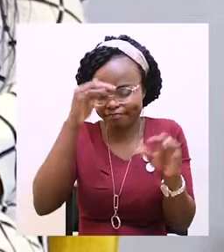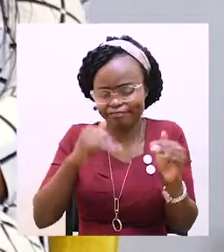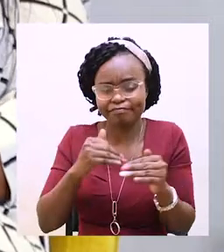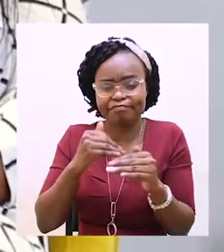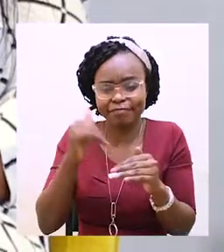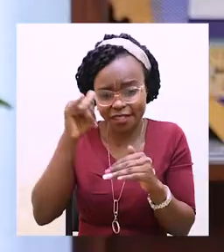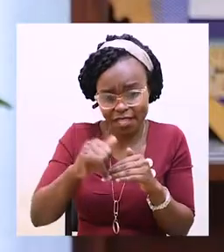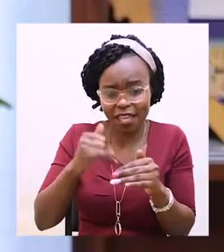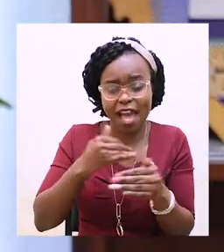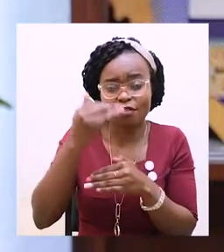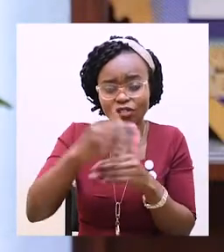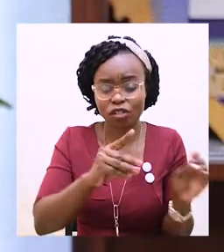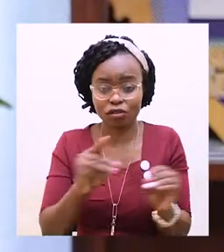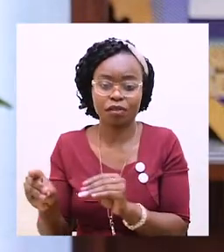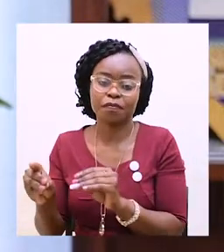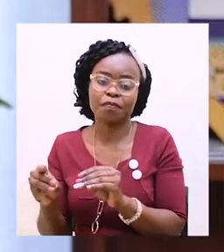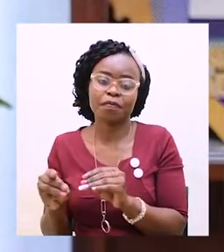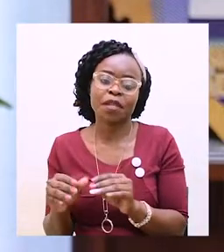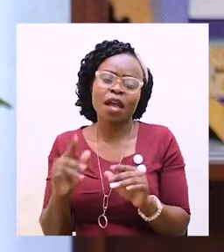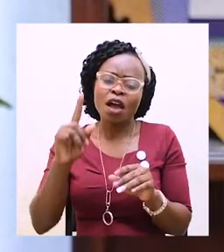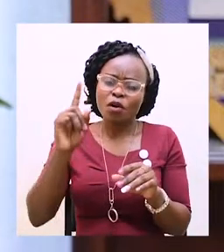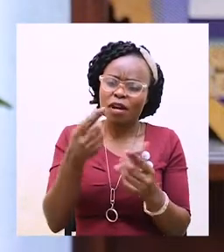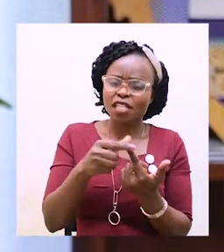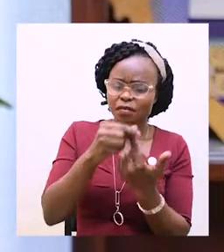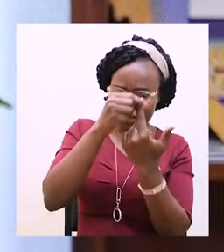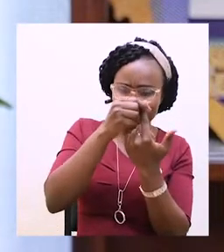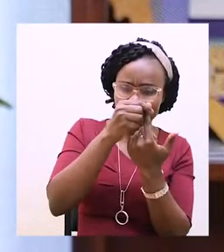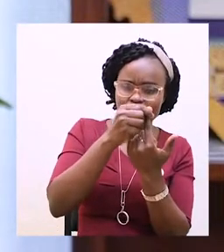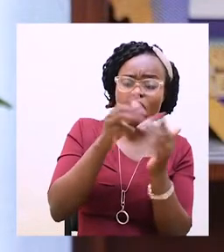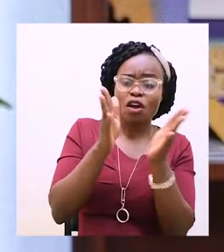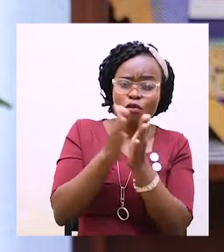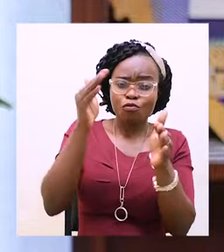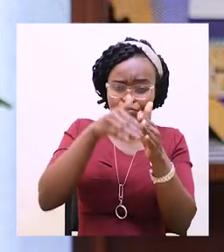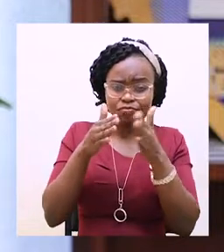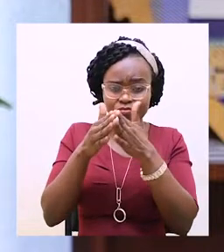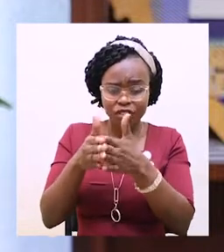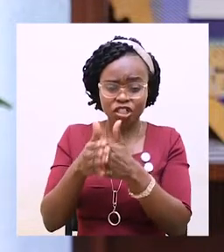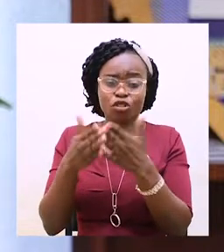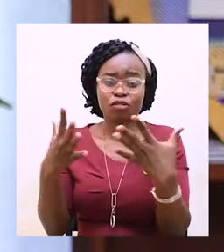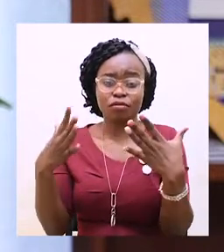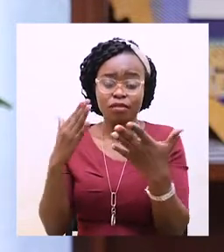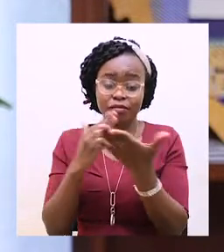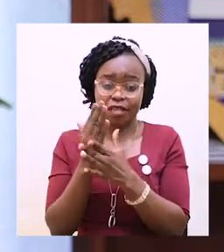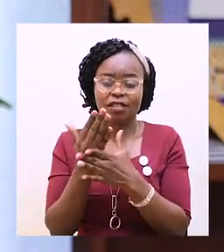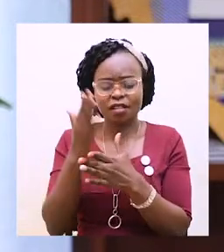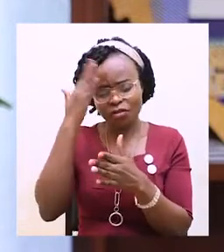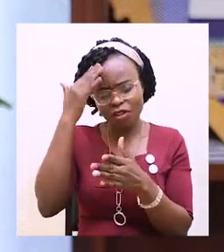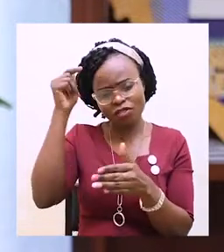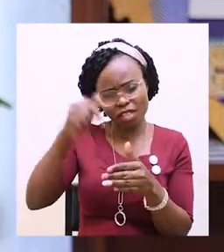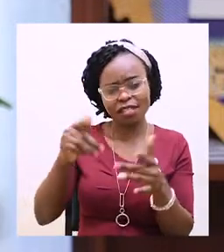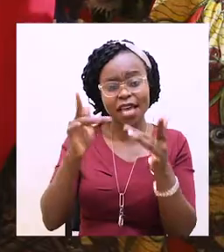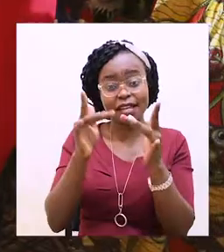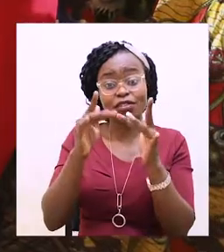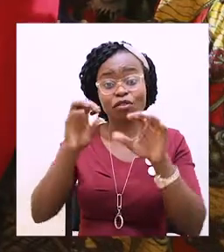the doing. One of the things that has stood up within the sexual reproductive health rights is that we know FEMNET is a network